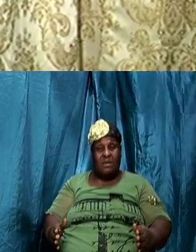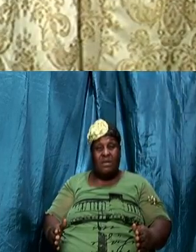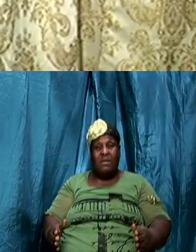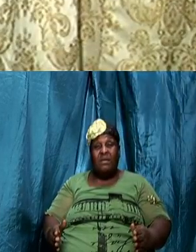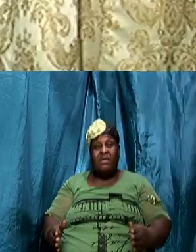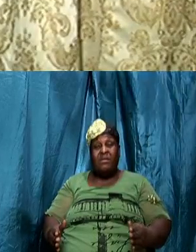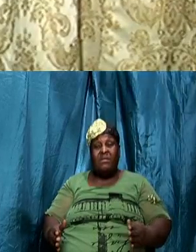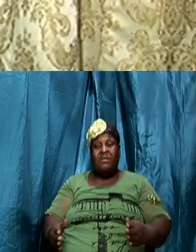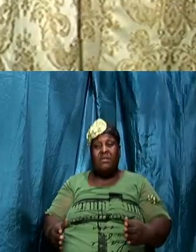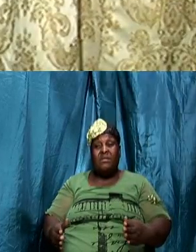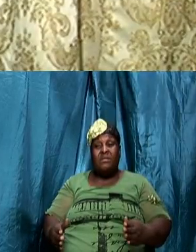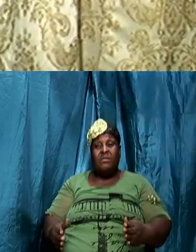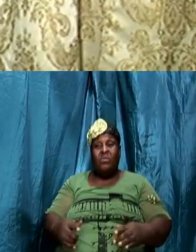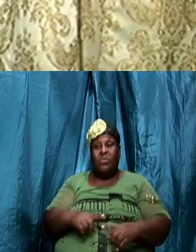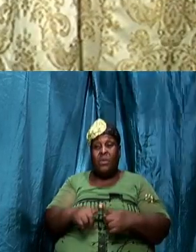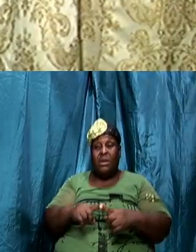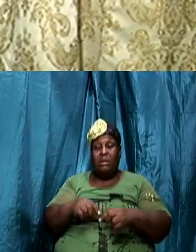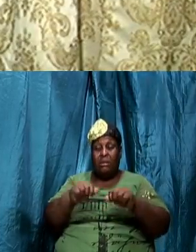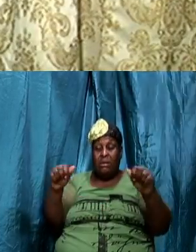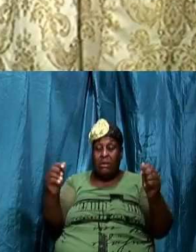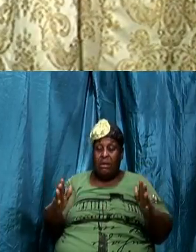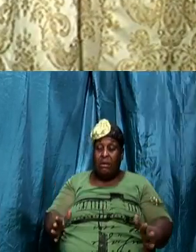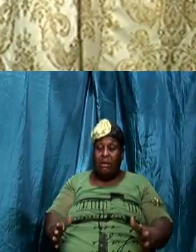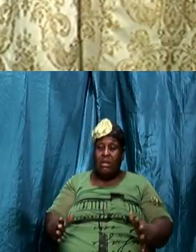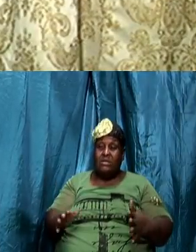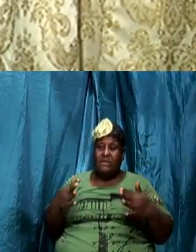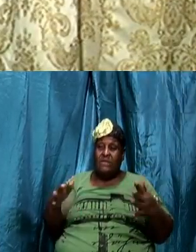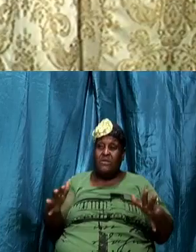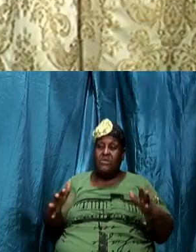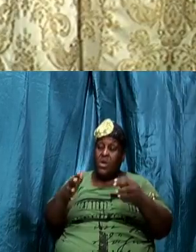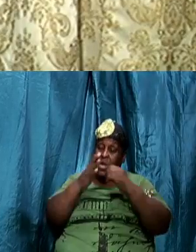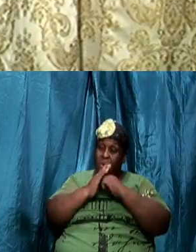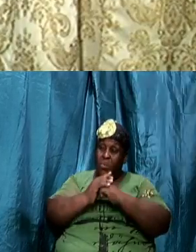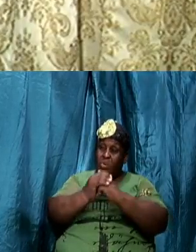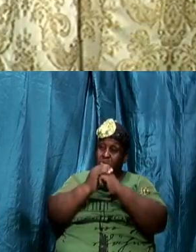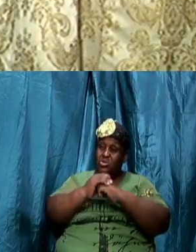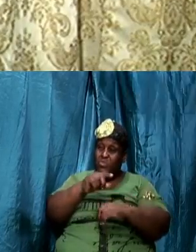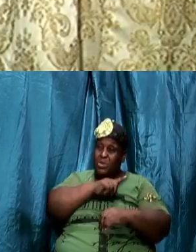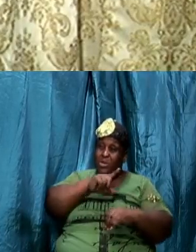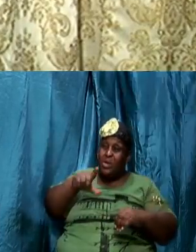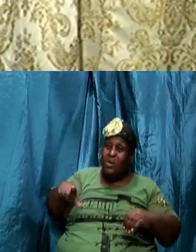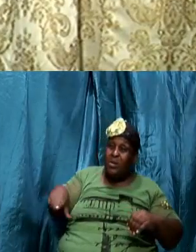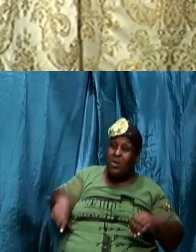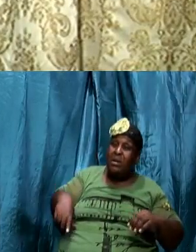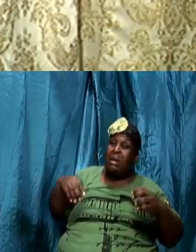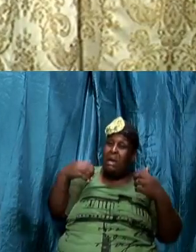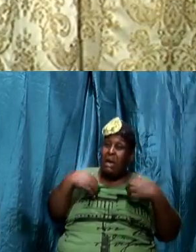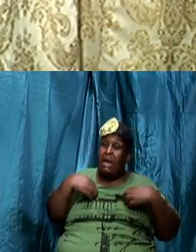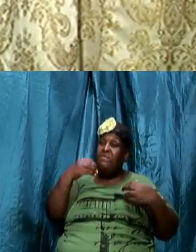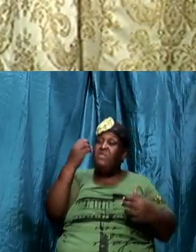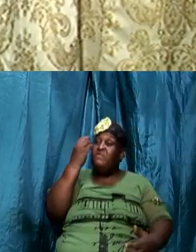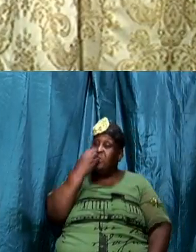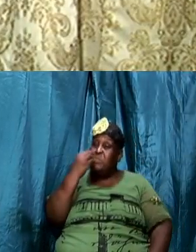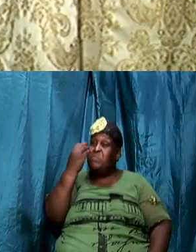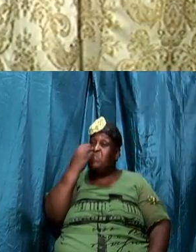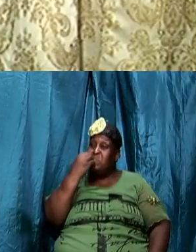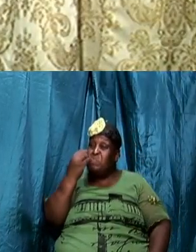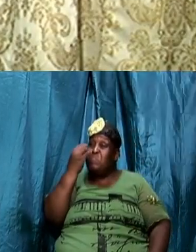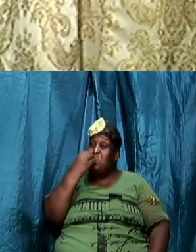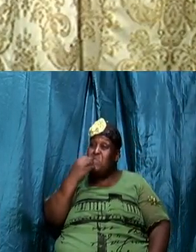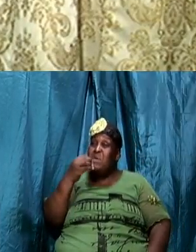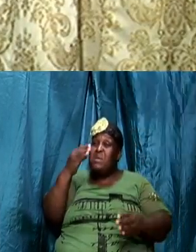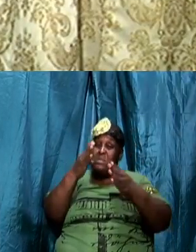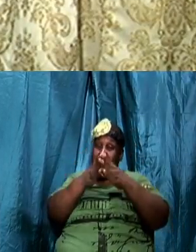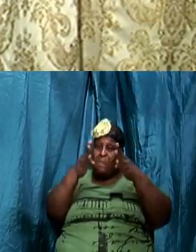Then after they built the altar, they said that they were worshiping the Lord, and they had a feast unto the capital